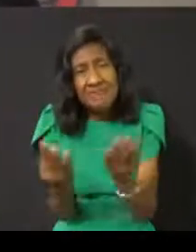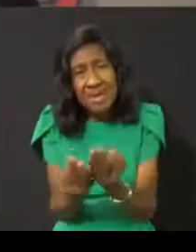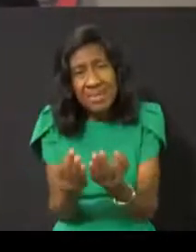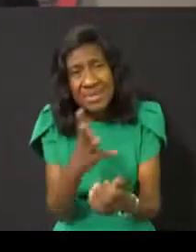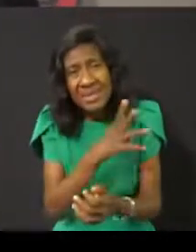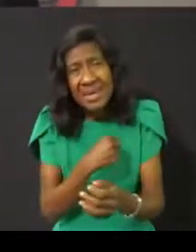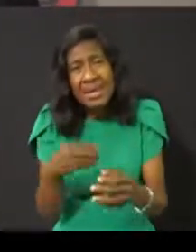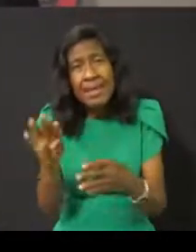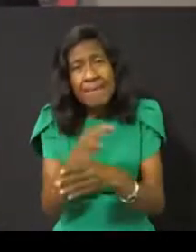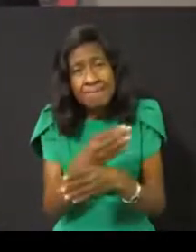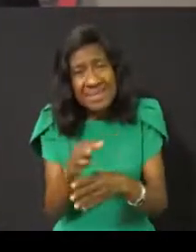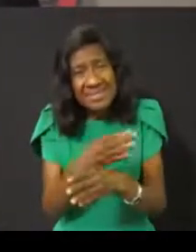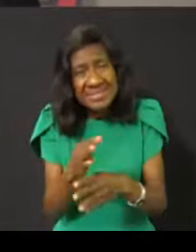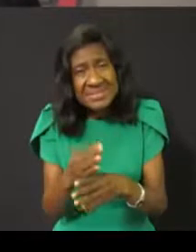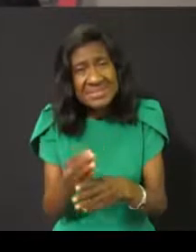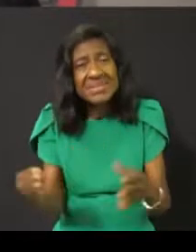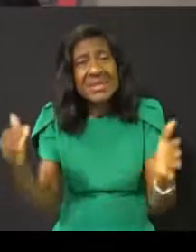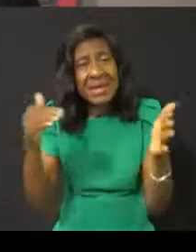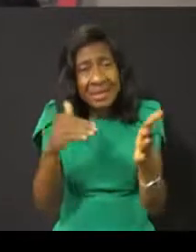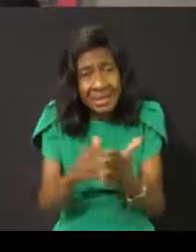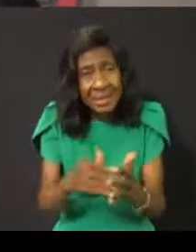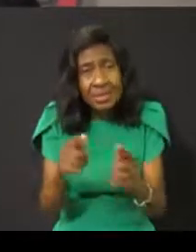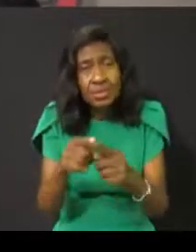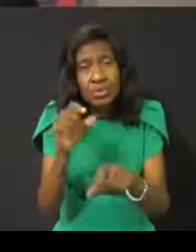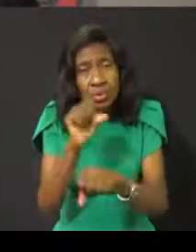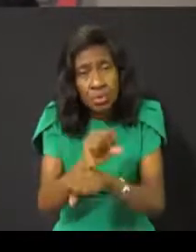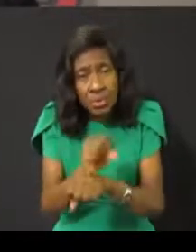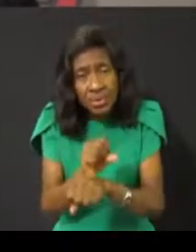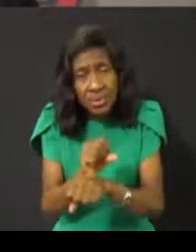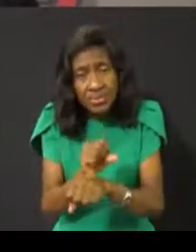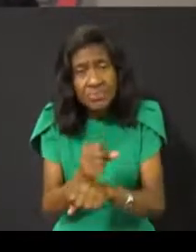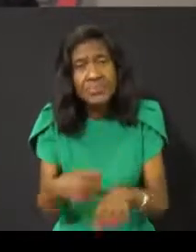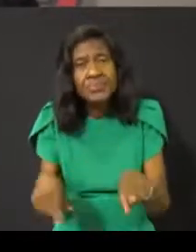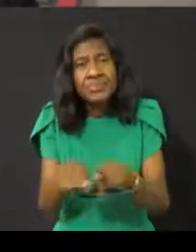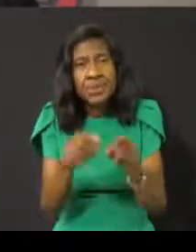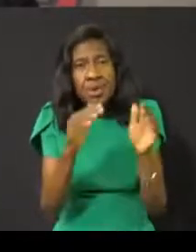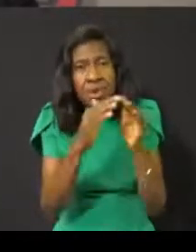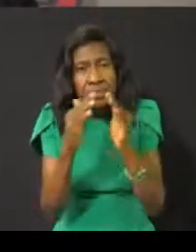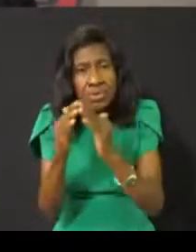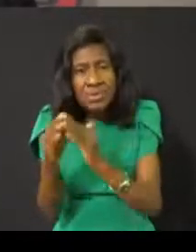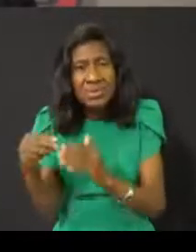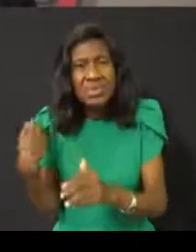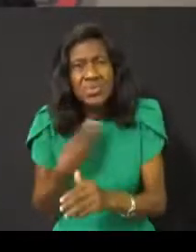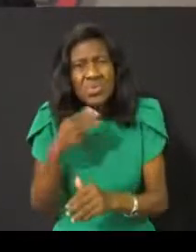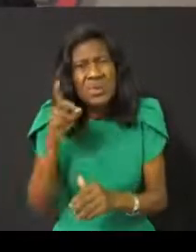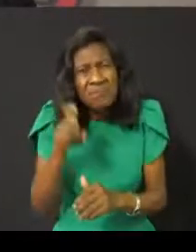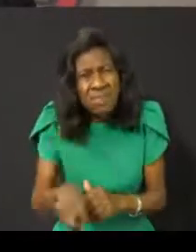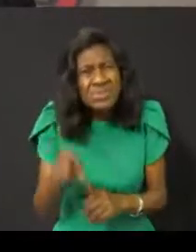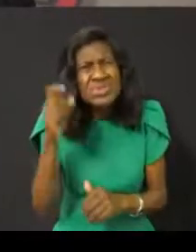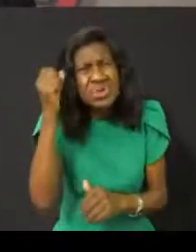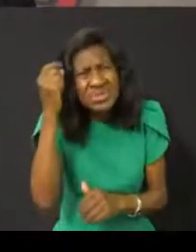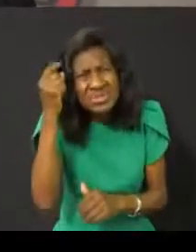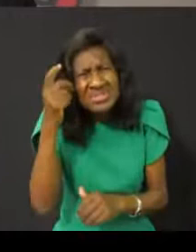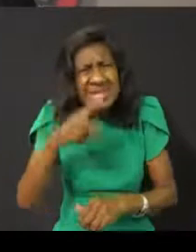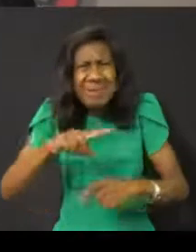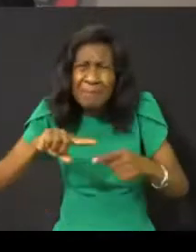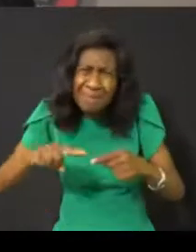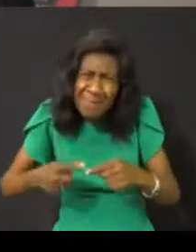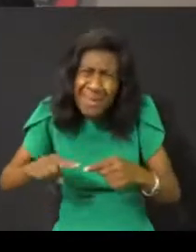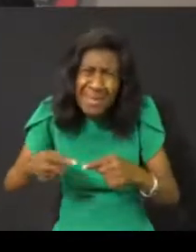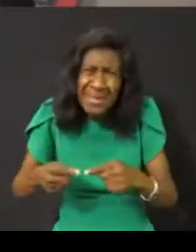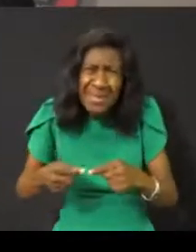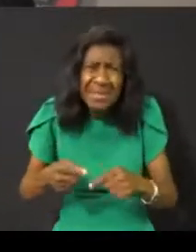work. As a community, we must acknowledge the pain, the hardship,